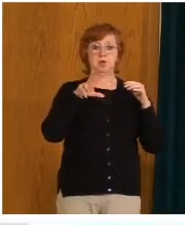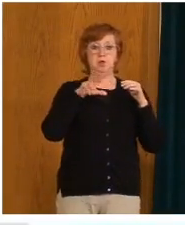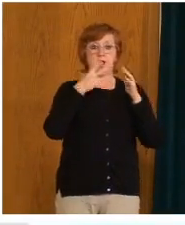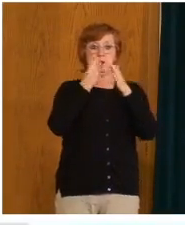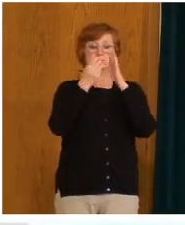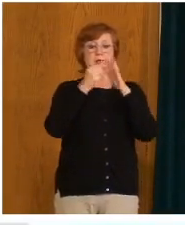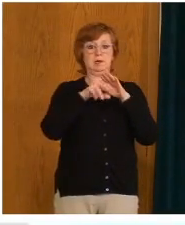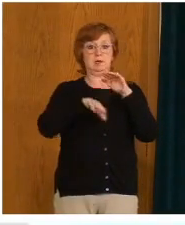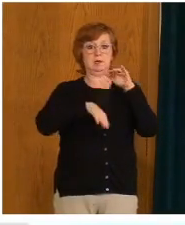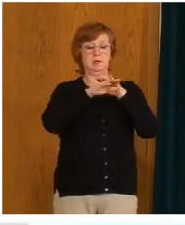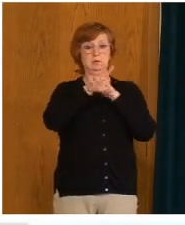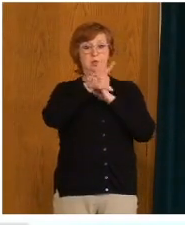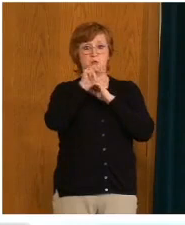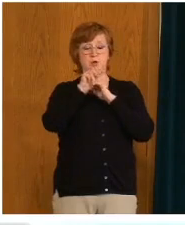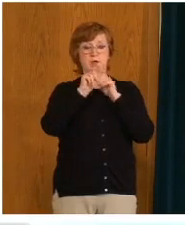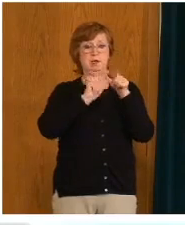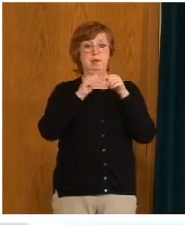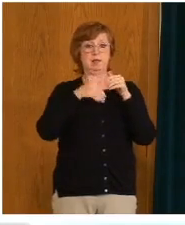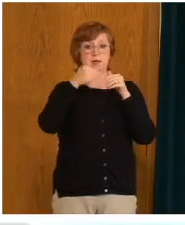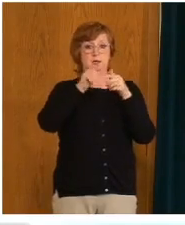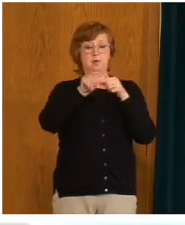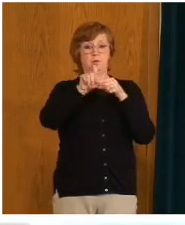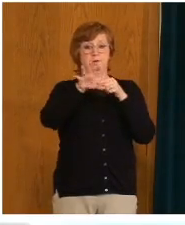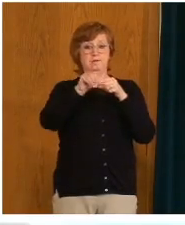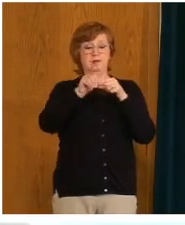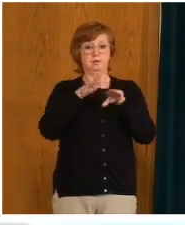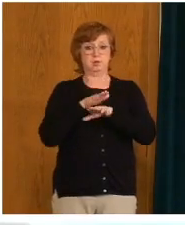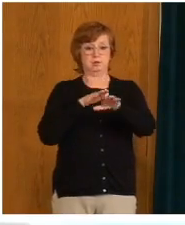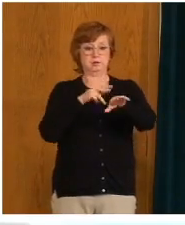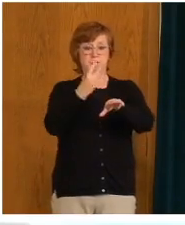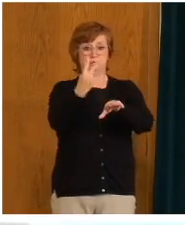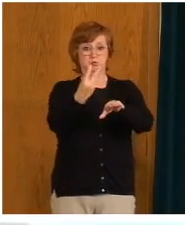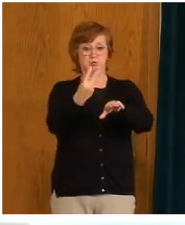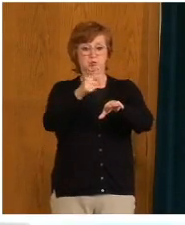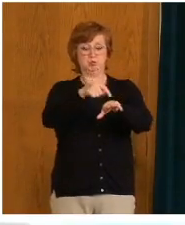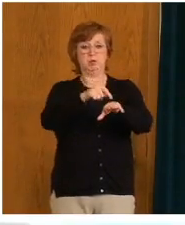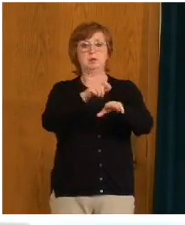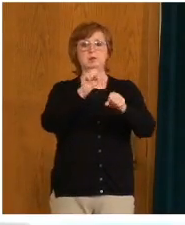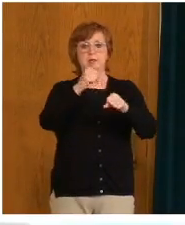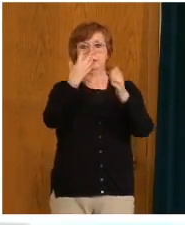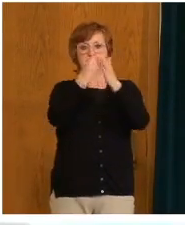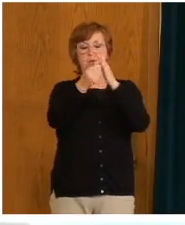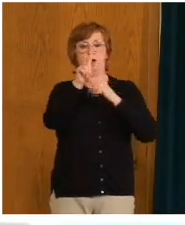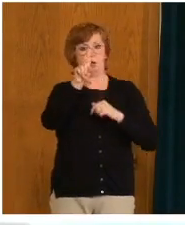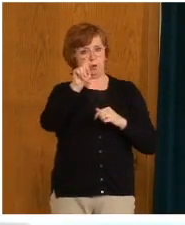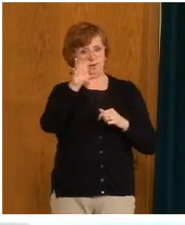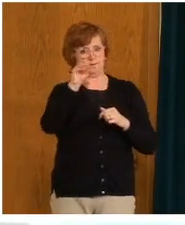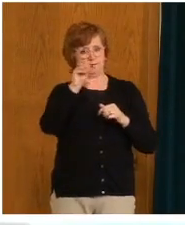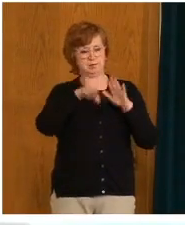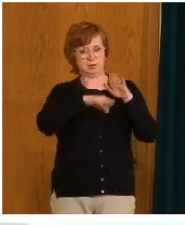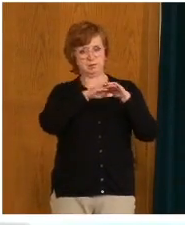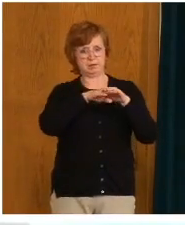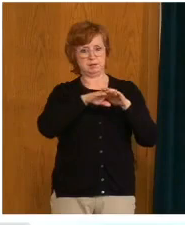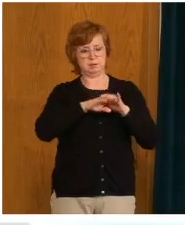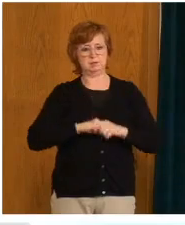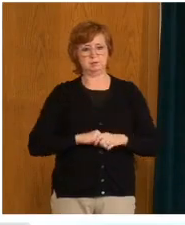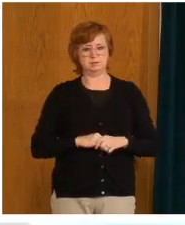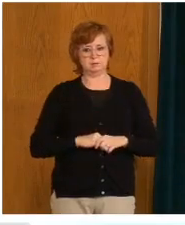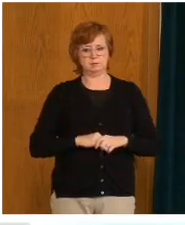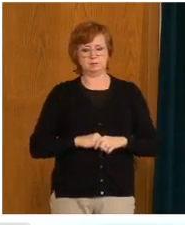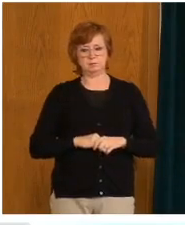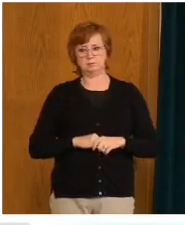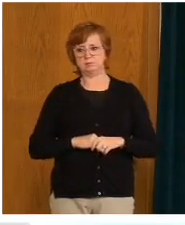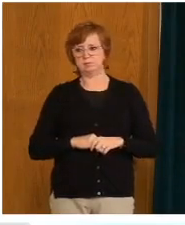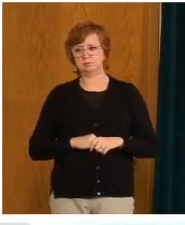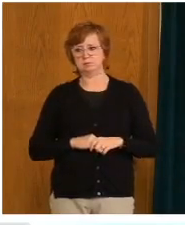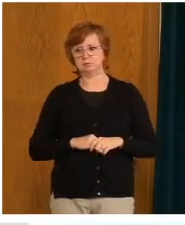150 as step 2. But again, till such time that we have a high vaccine uptake, first dose and increasing